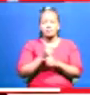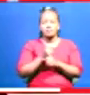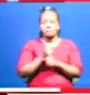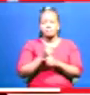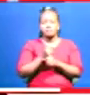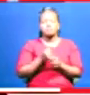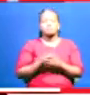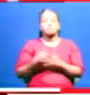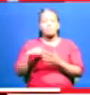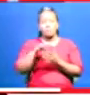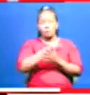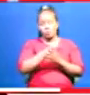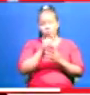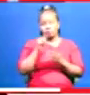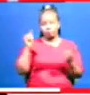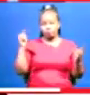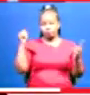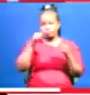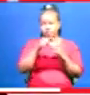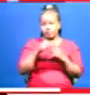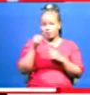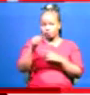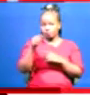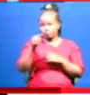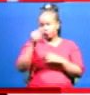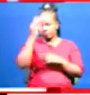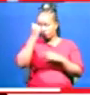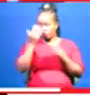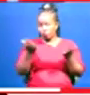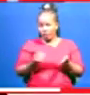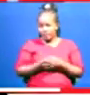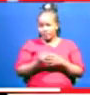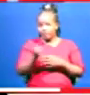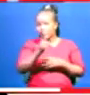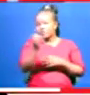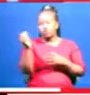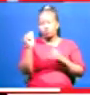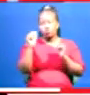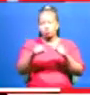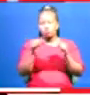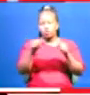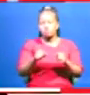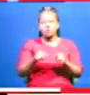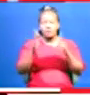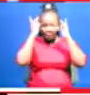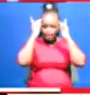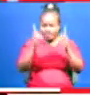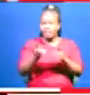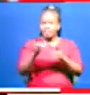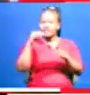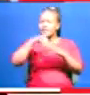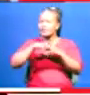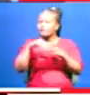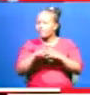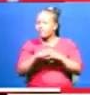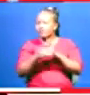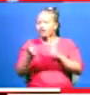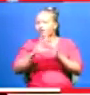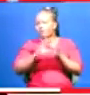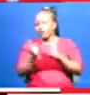We're doing this so that you can make your investment decisions knowing exactly how the